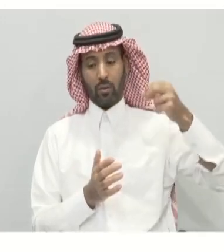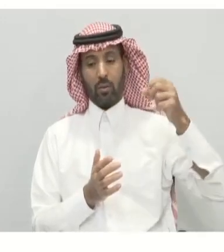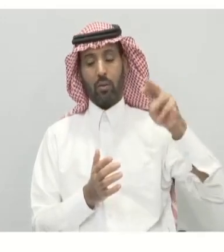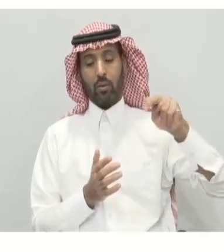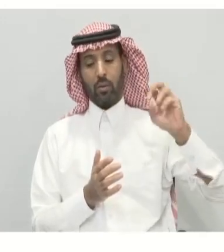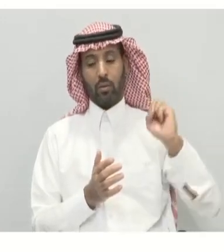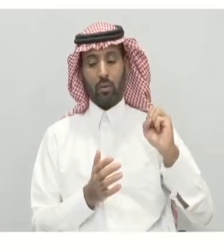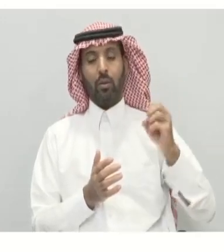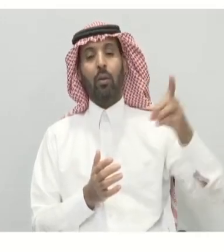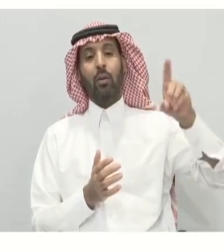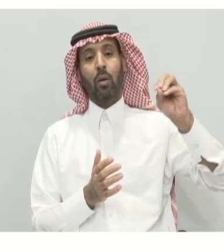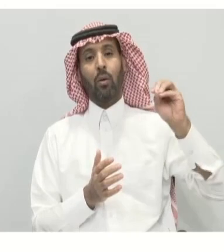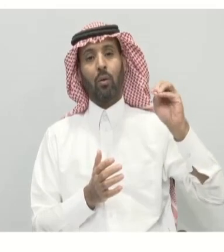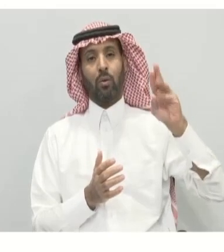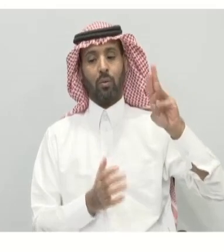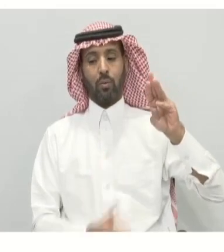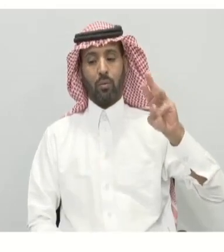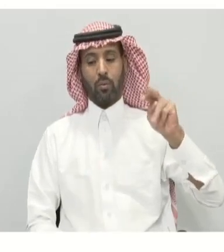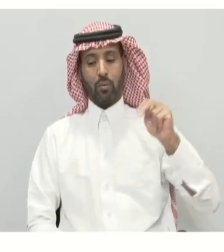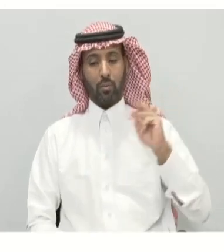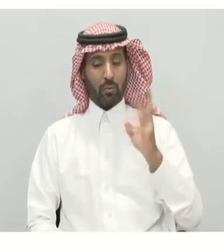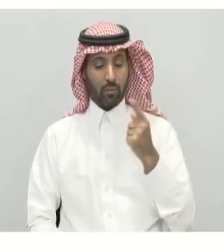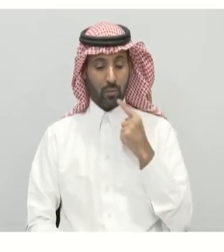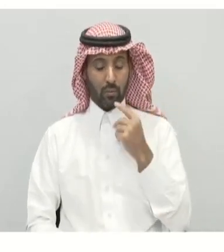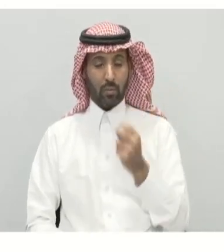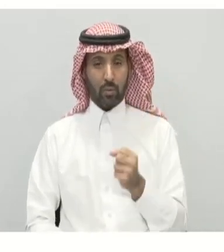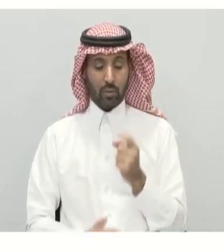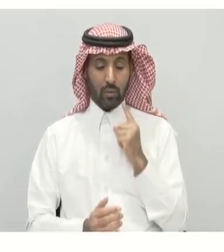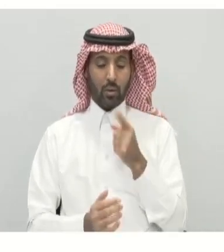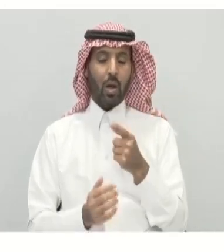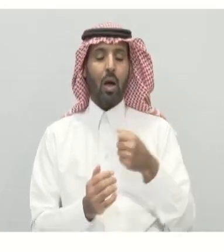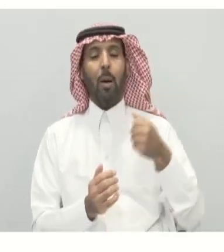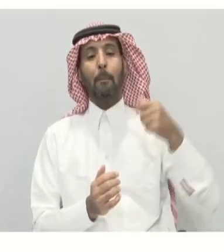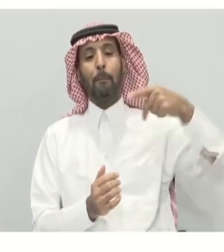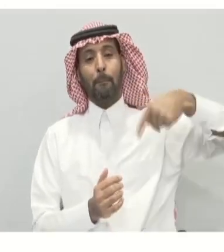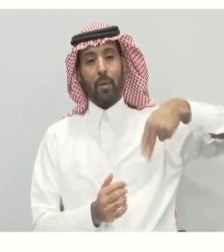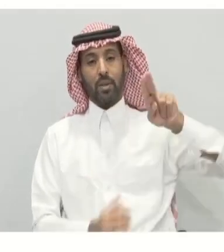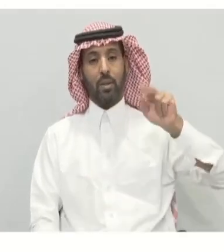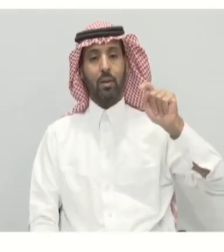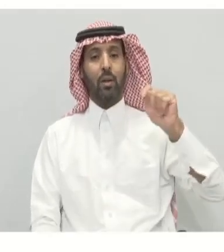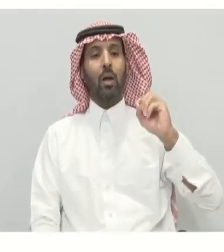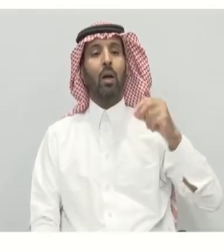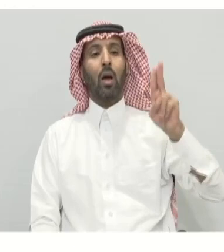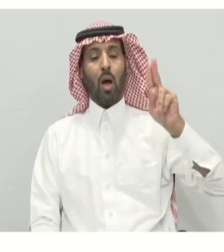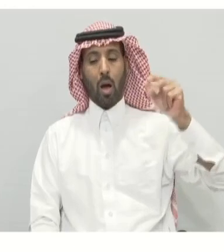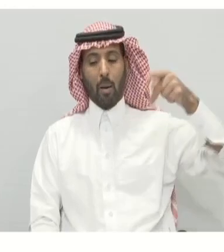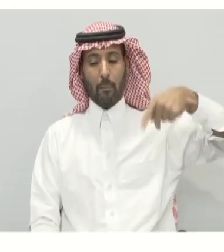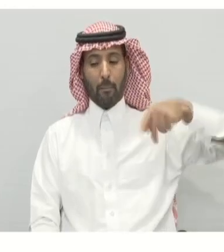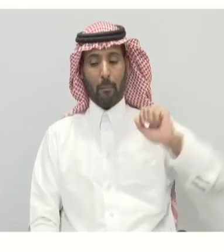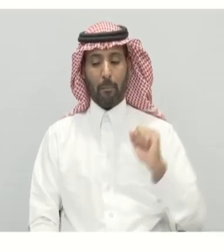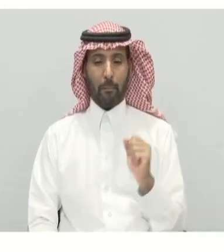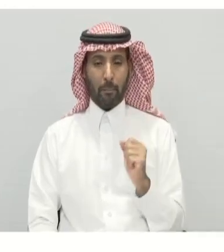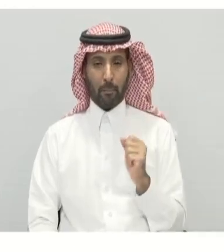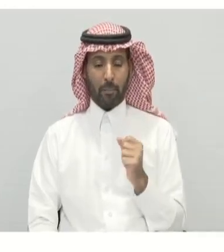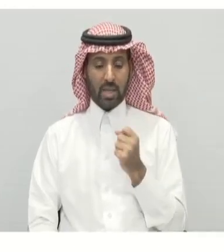up. Let's listen and how the particle, which is down and up, is much more highlighted or